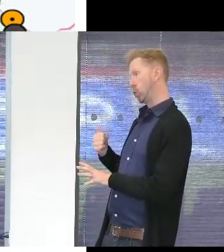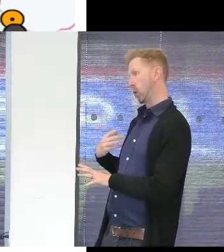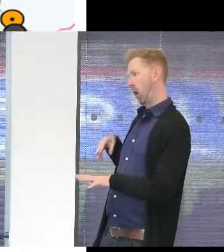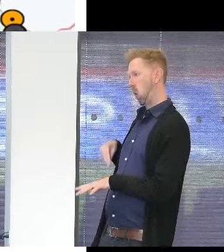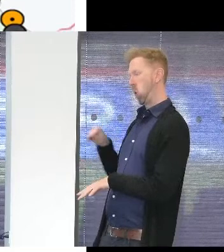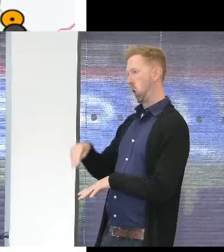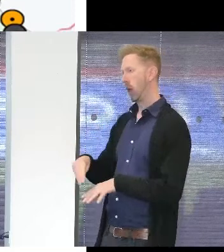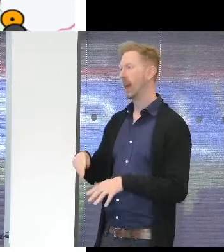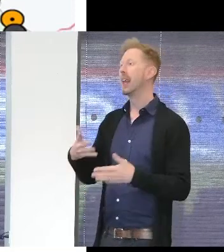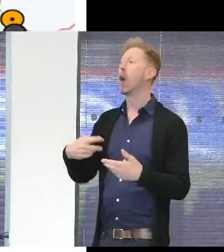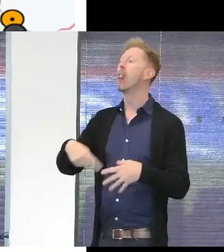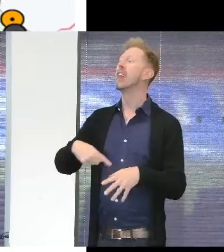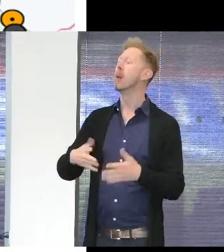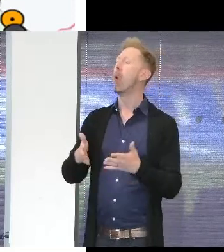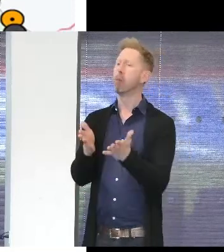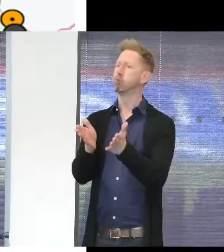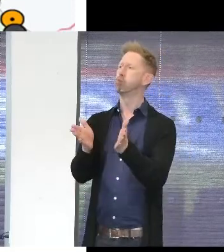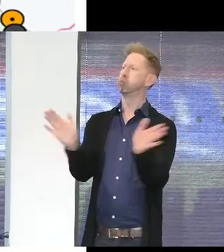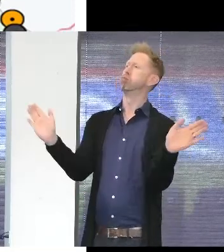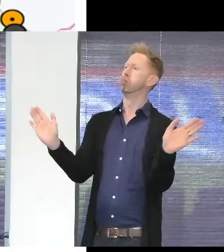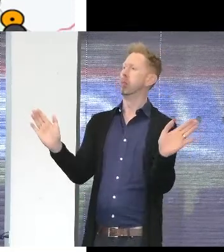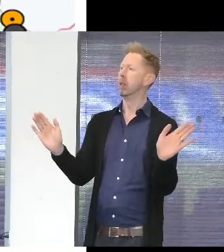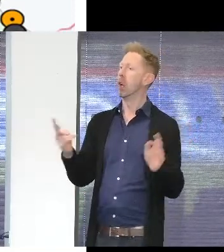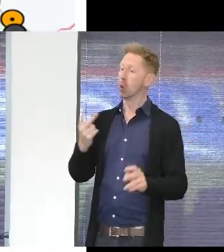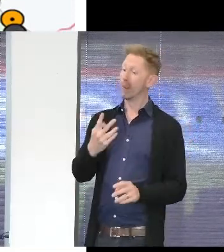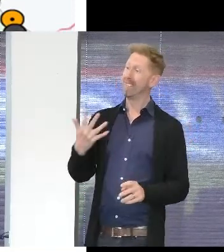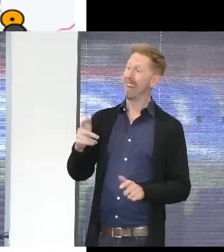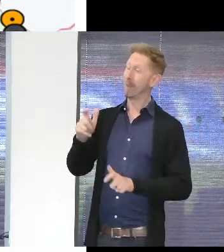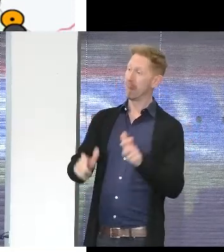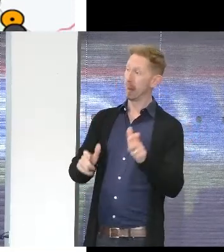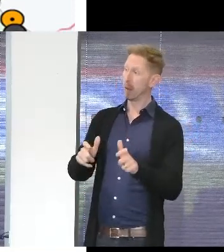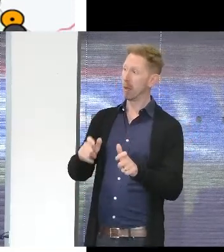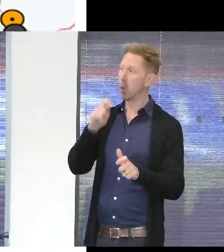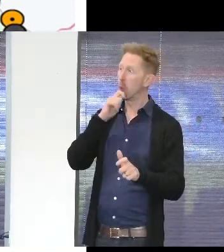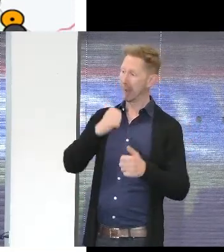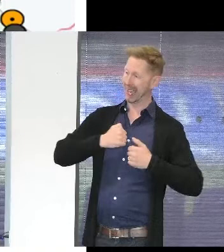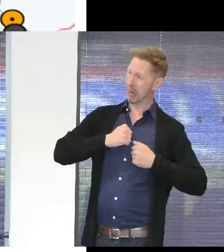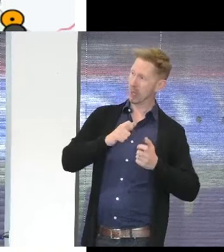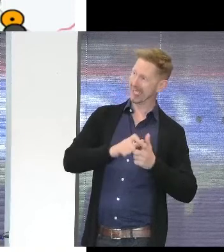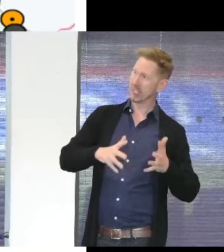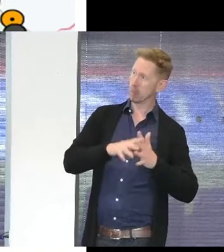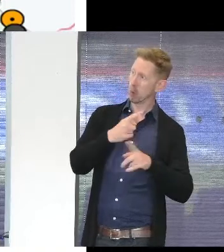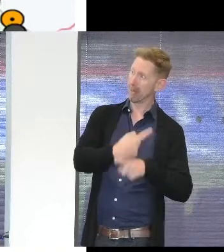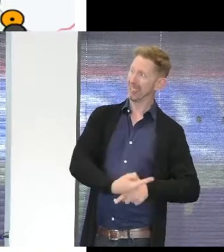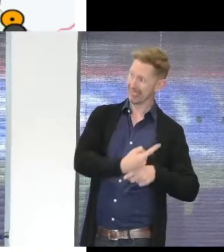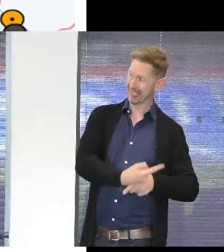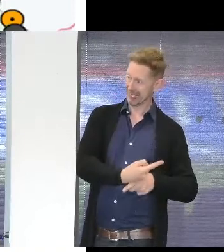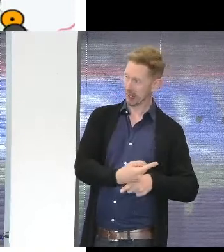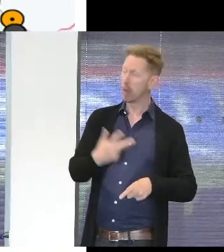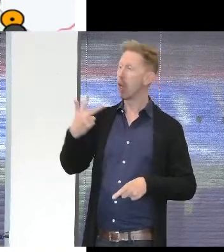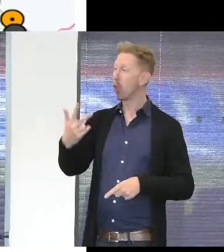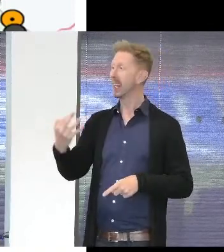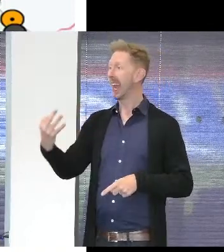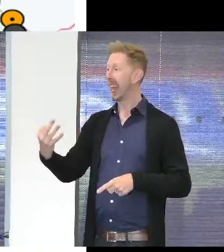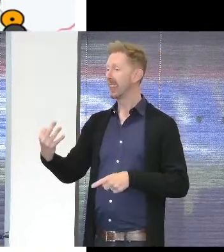more diverse this year than it was last year. 25 people will be DW's mentees. But there's 38